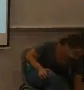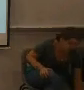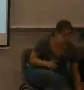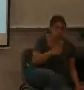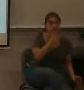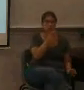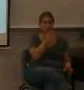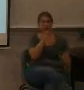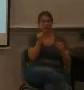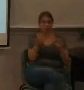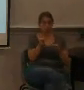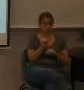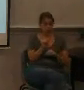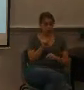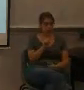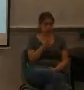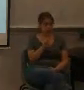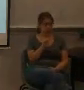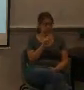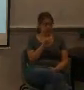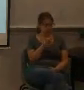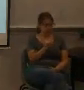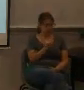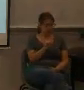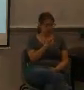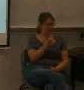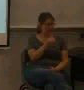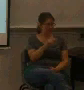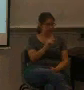Somebody speak up. Bacteria. Yeah, bacteria,